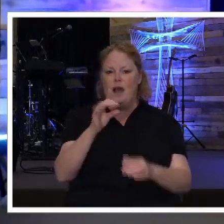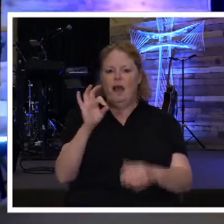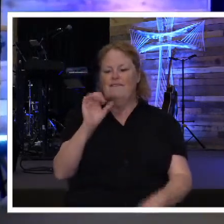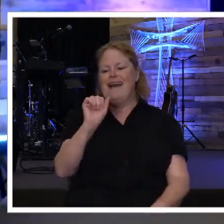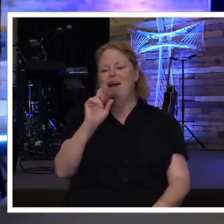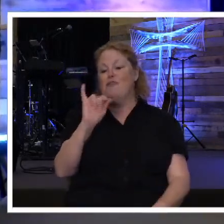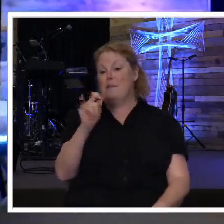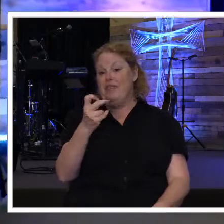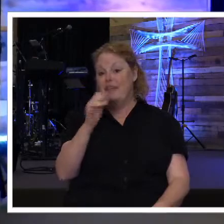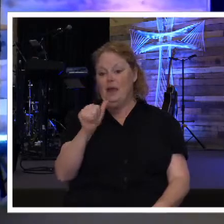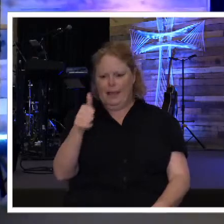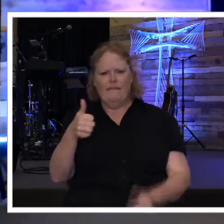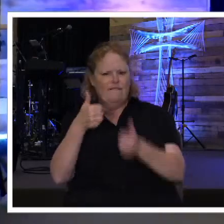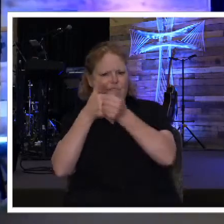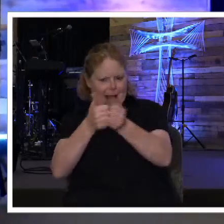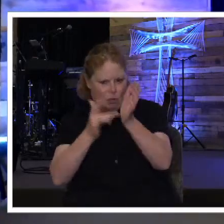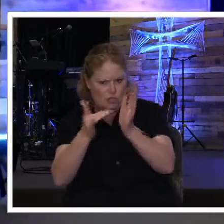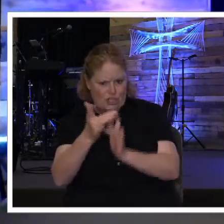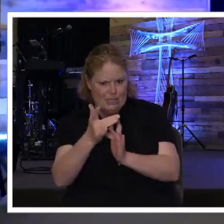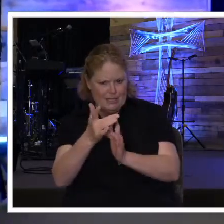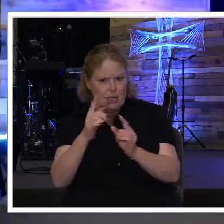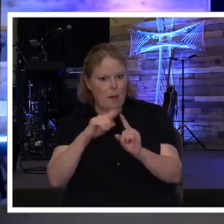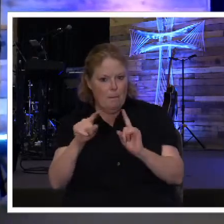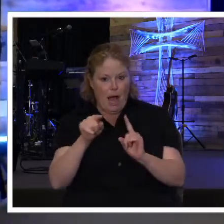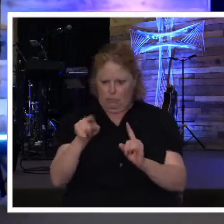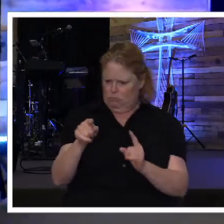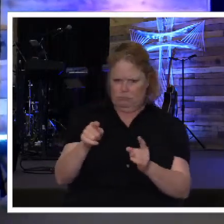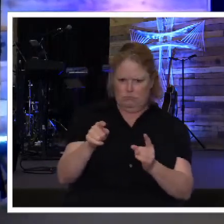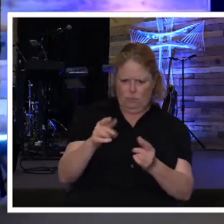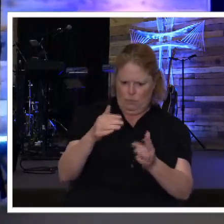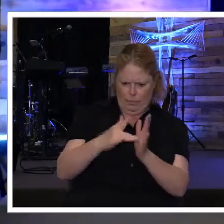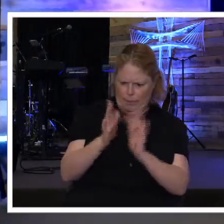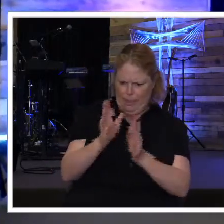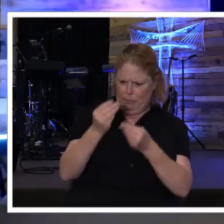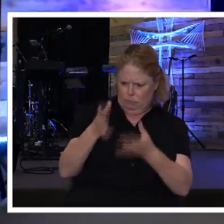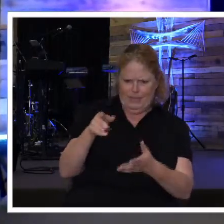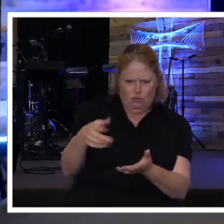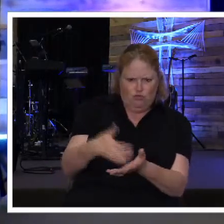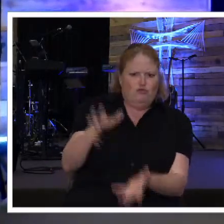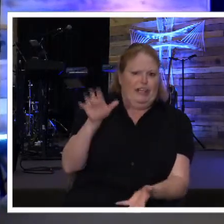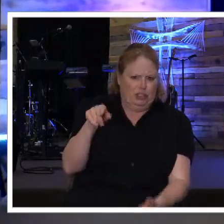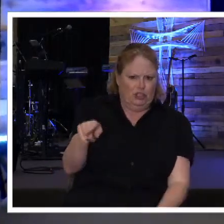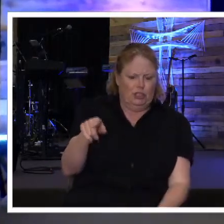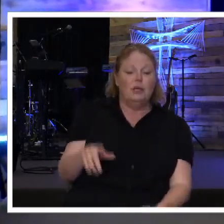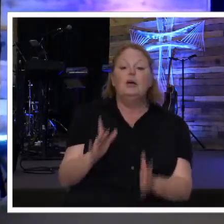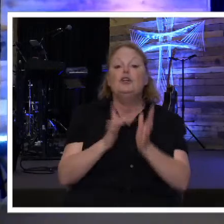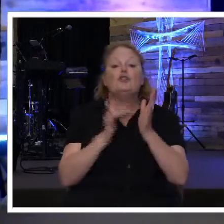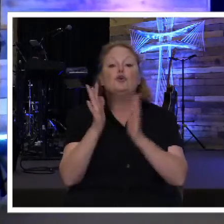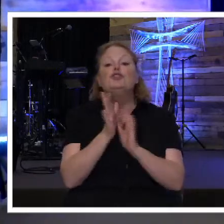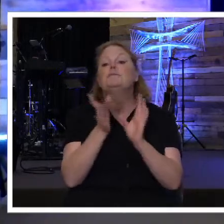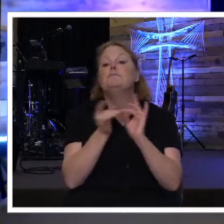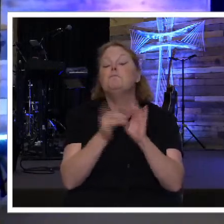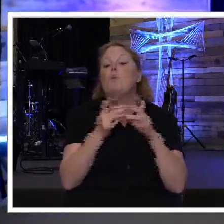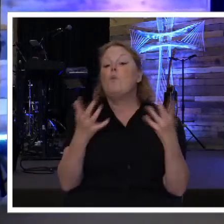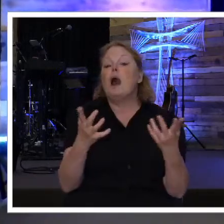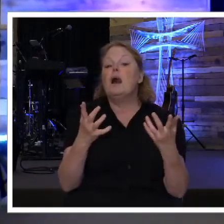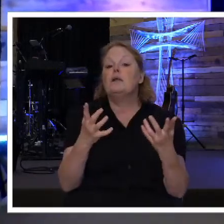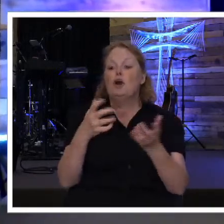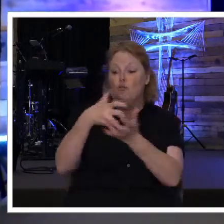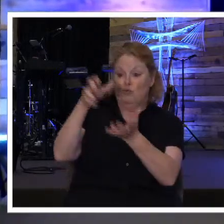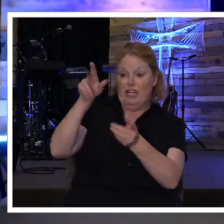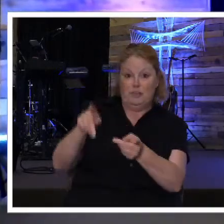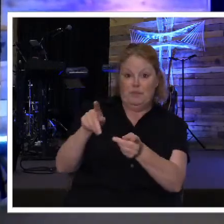was a follower of Christ, but was obviously, according to Scripture, rich. So the point that Jesus is making here is not that rich